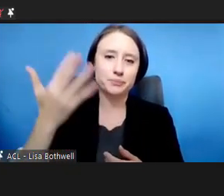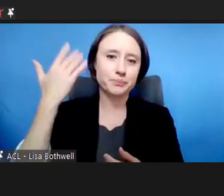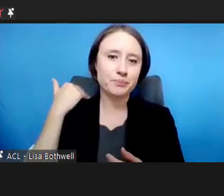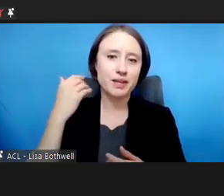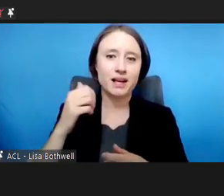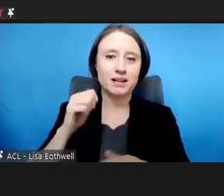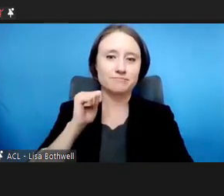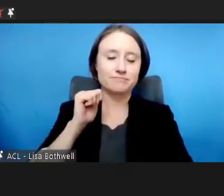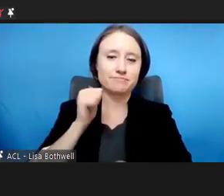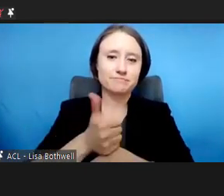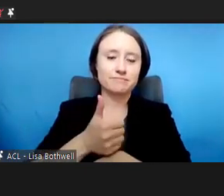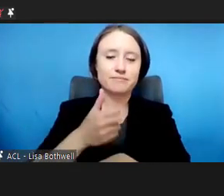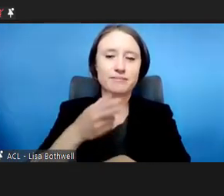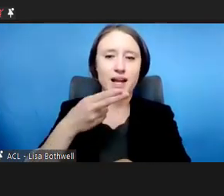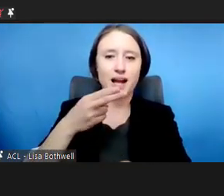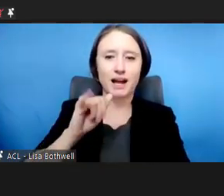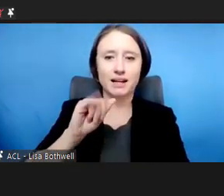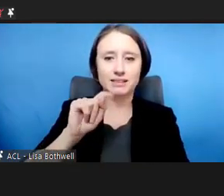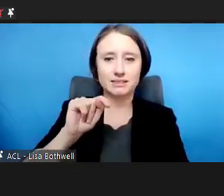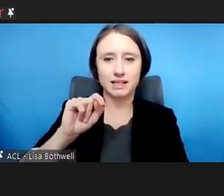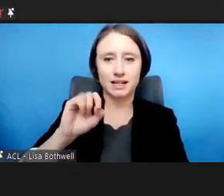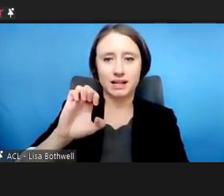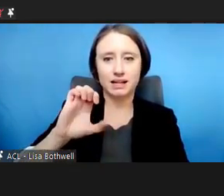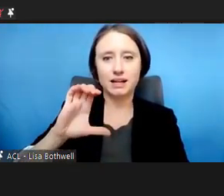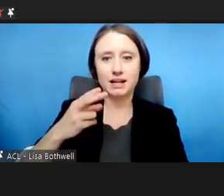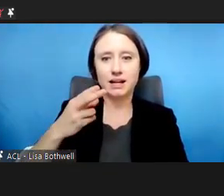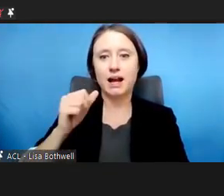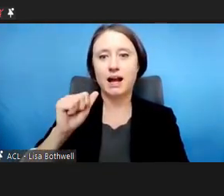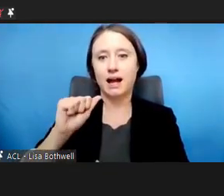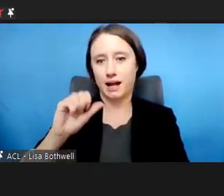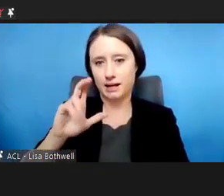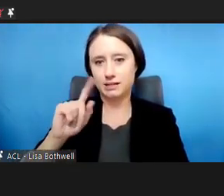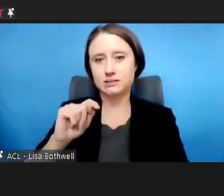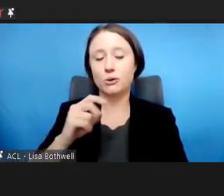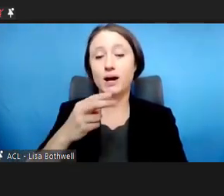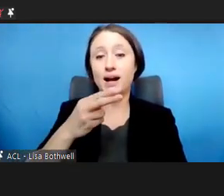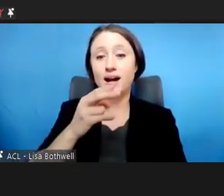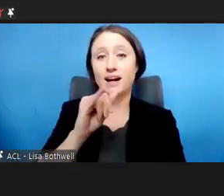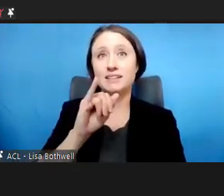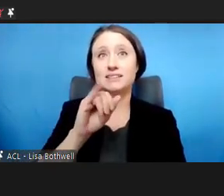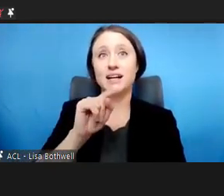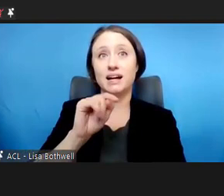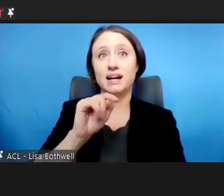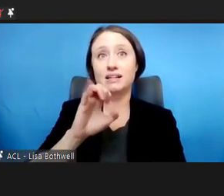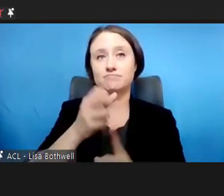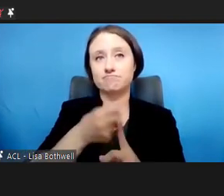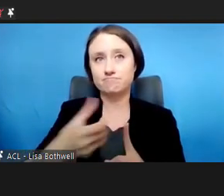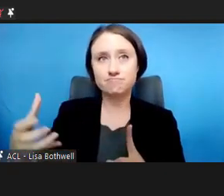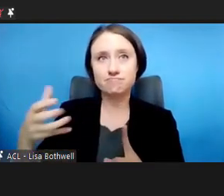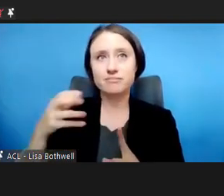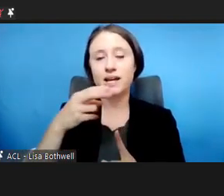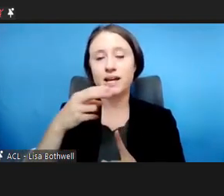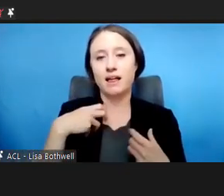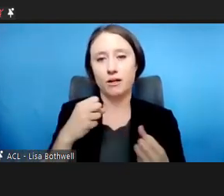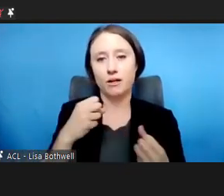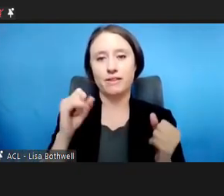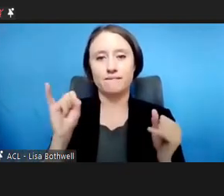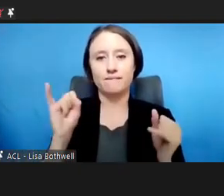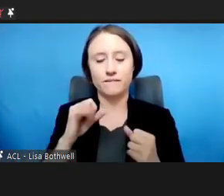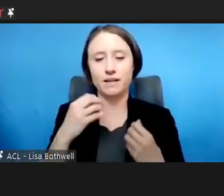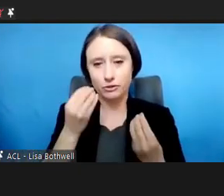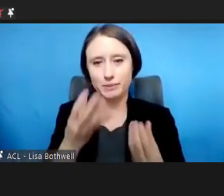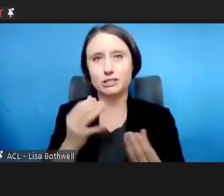those facilities involvement with electronic health records, which was first established in the High Tech Act, or